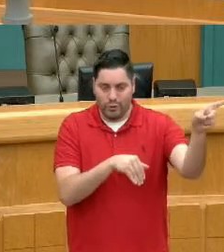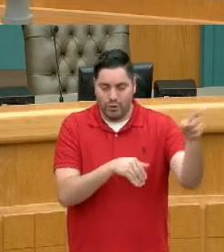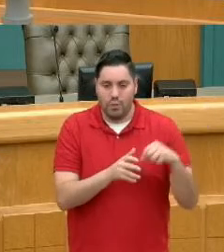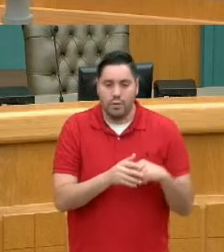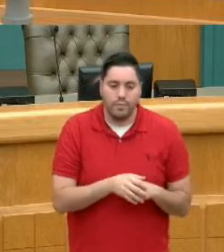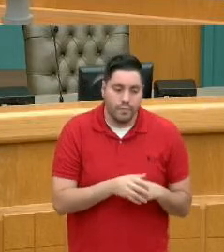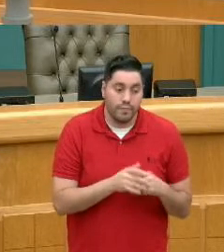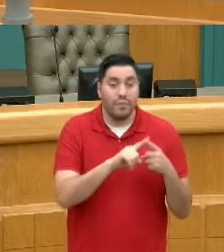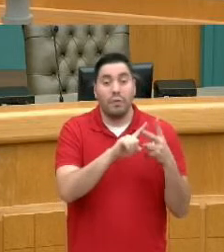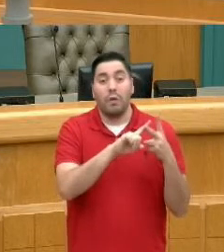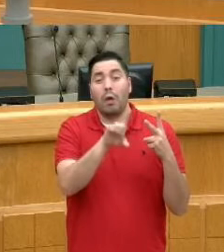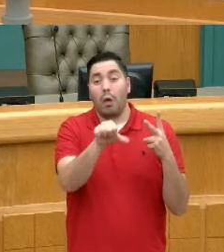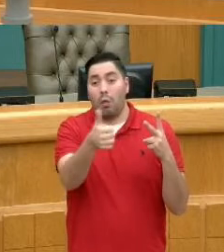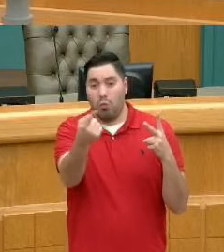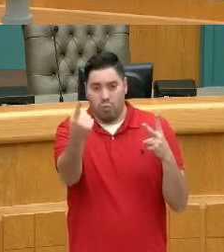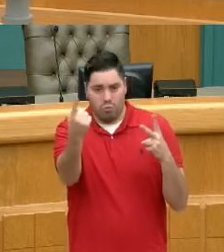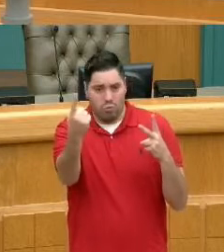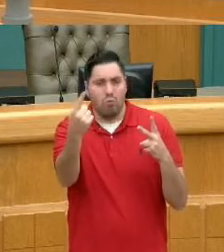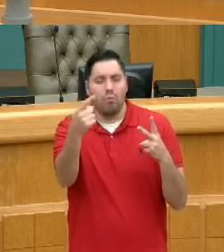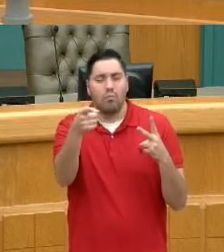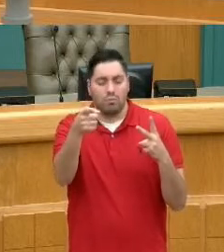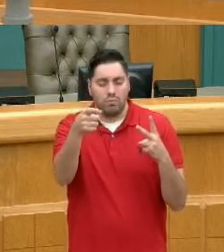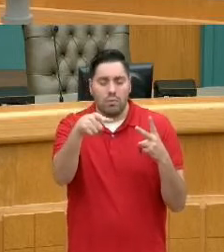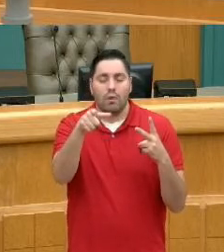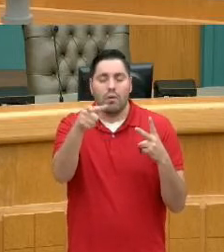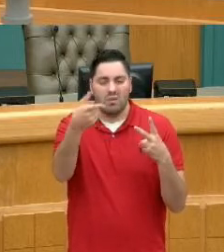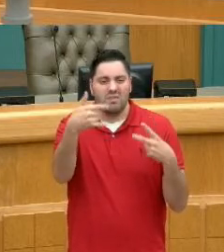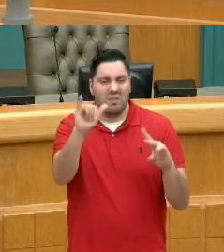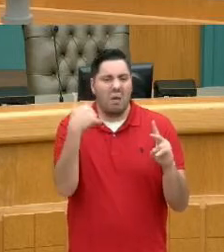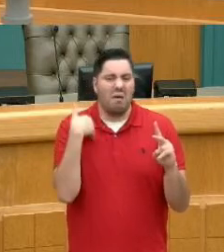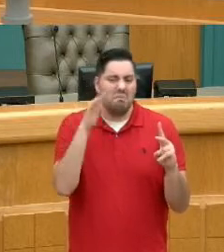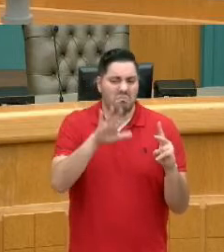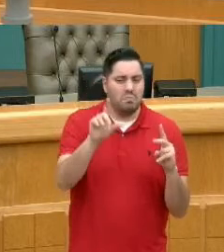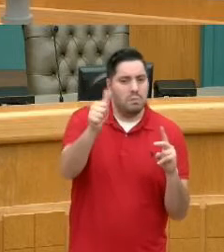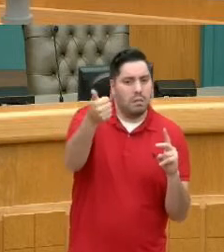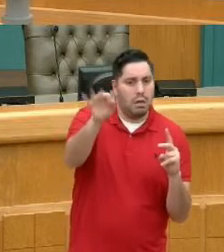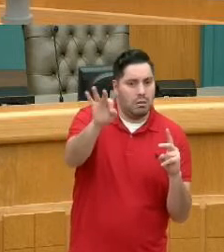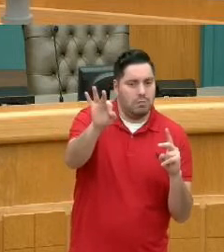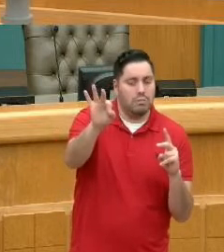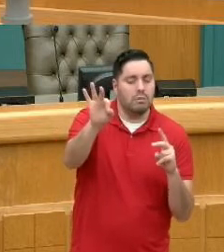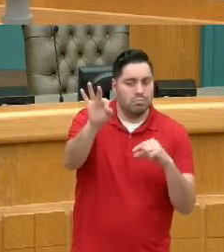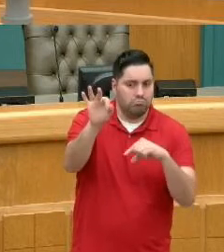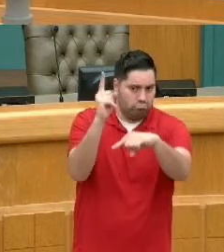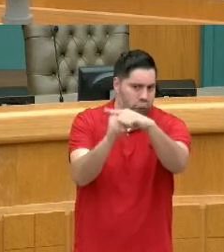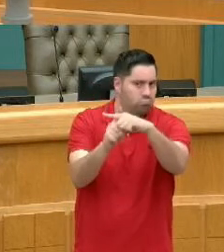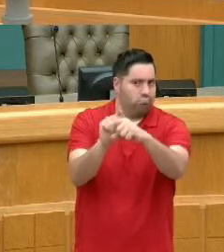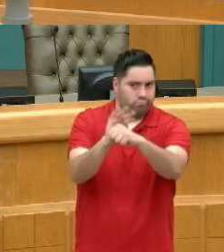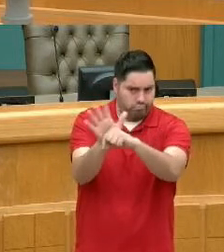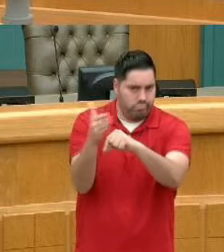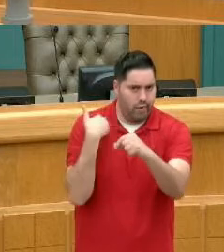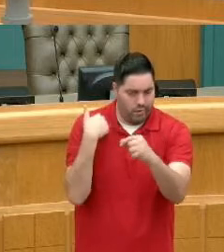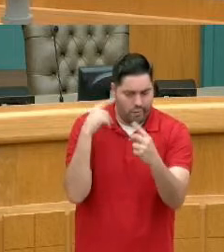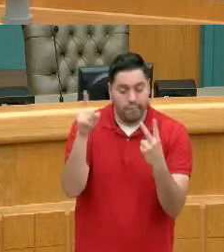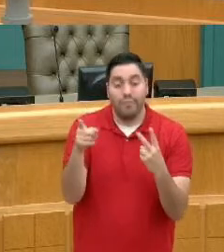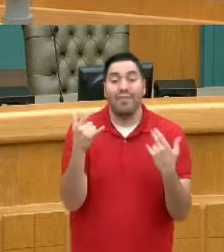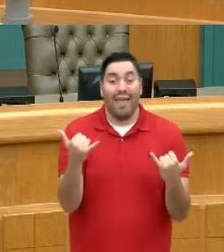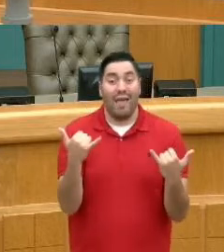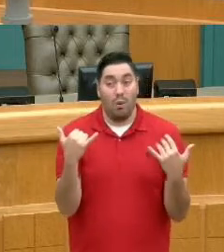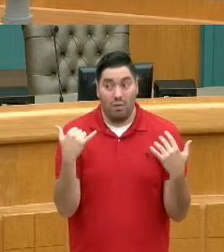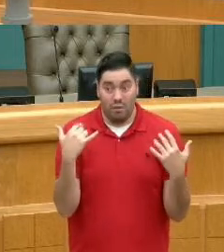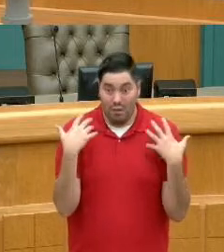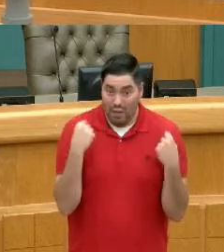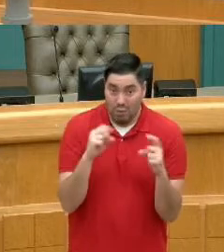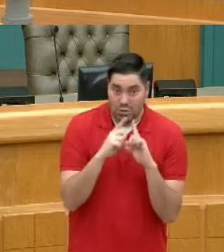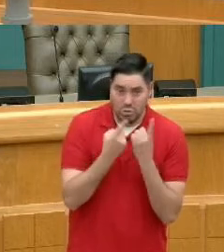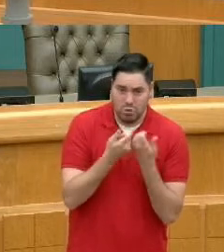is still at 19 positive cases there. The Health District will continue to do everything we can